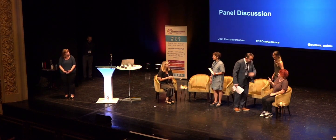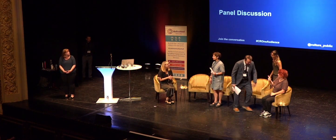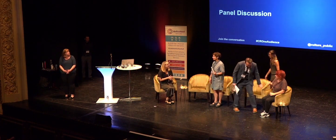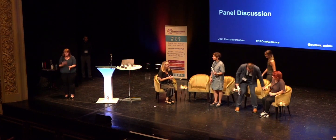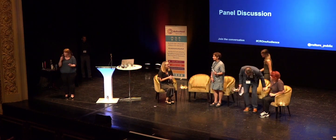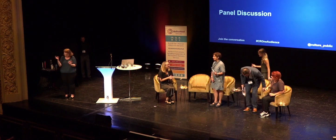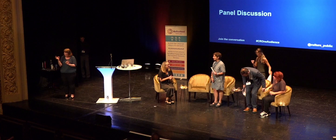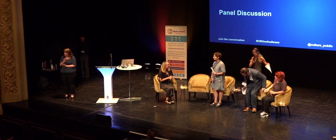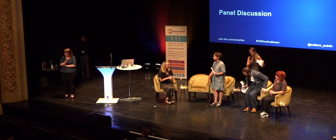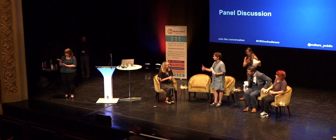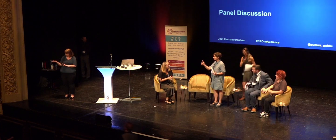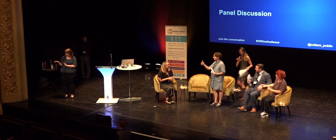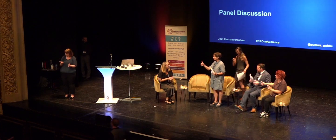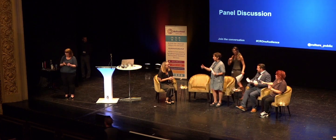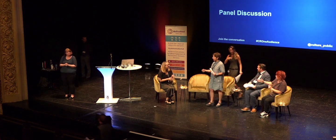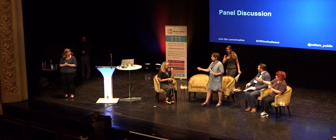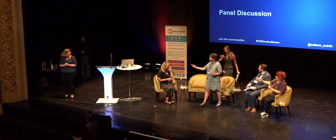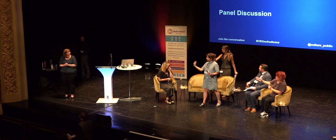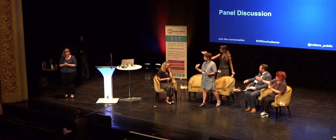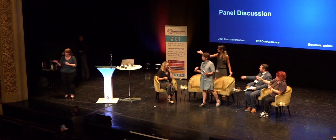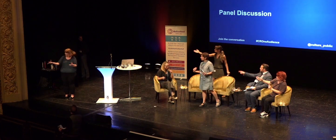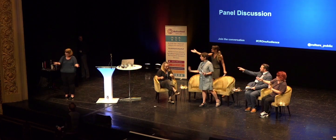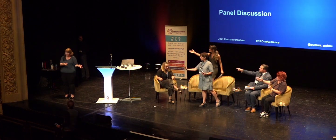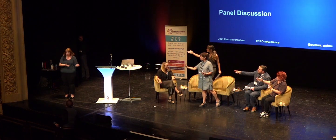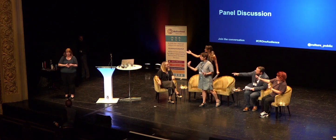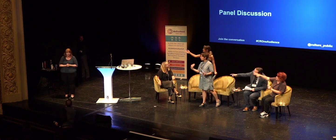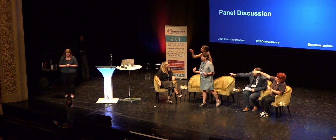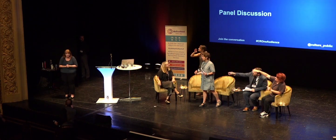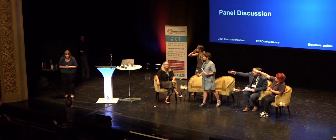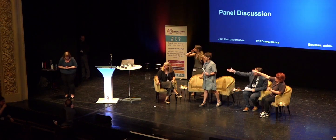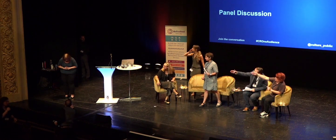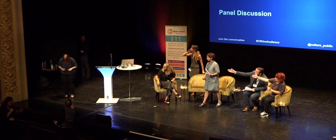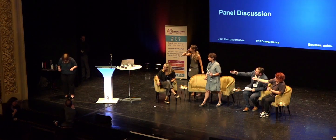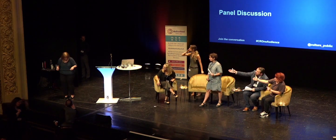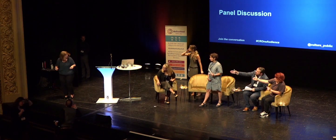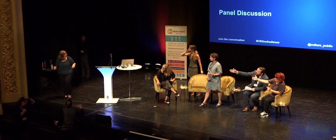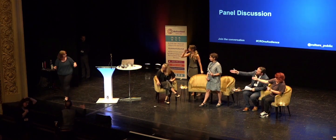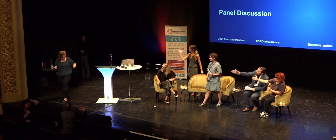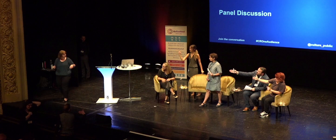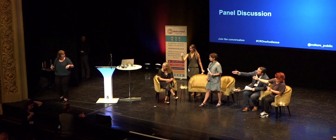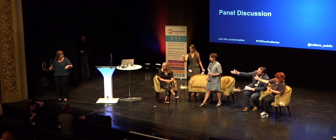You have a question right from the get-go. So do you want to come up? Sorry, Barbara.